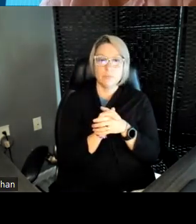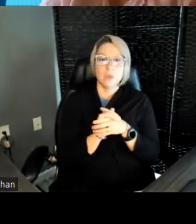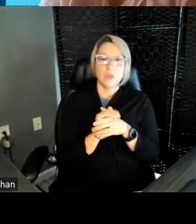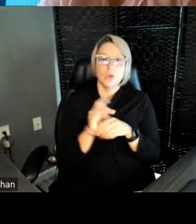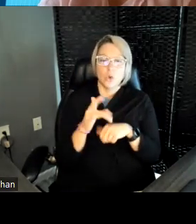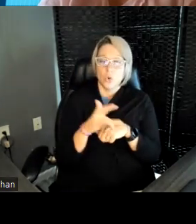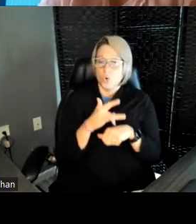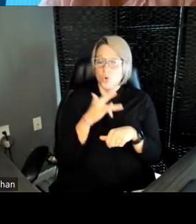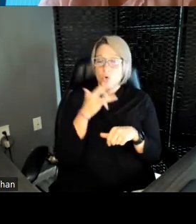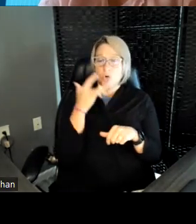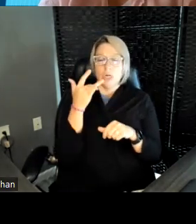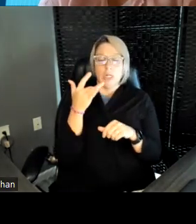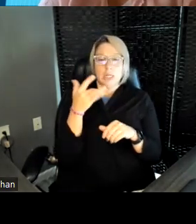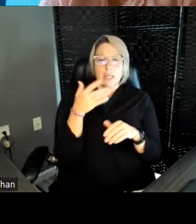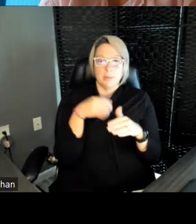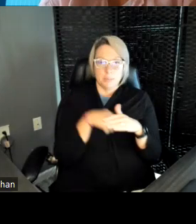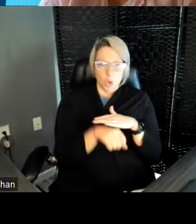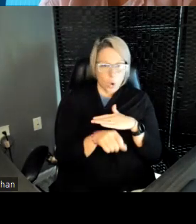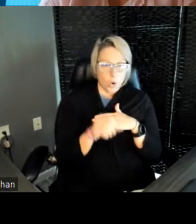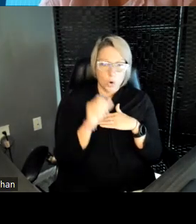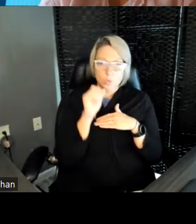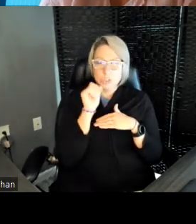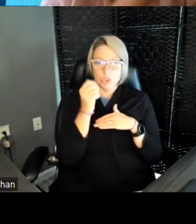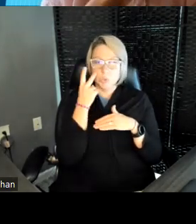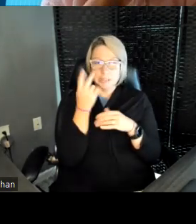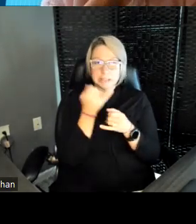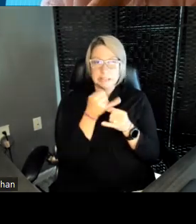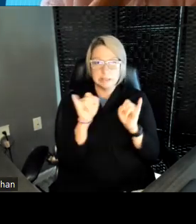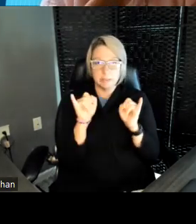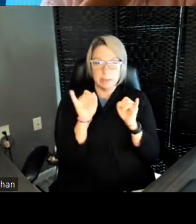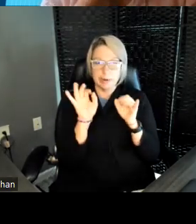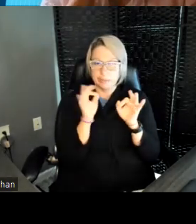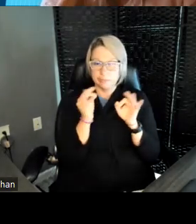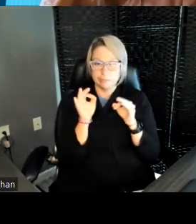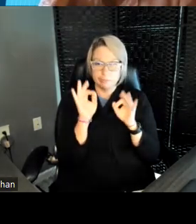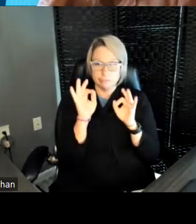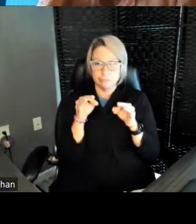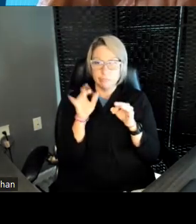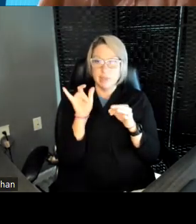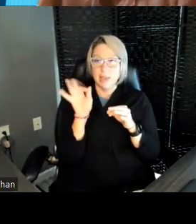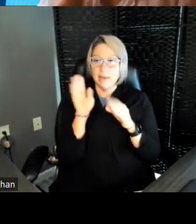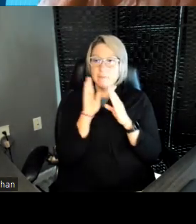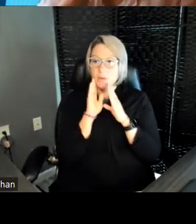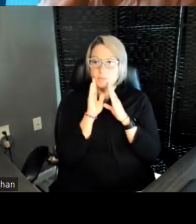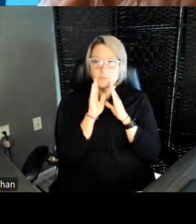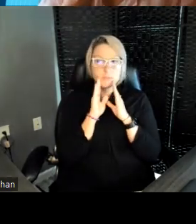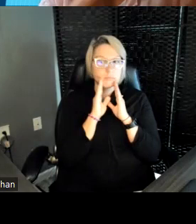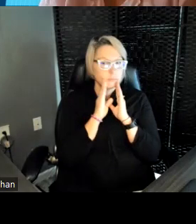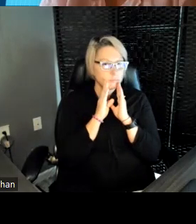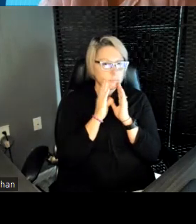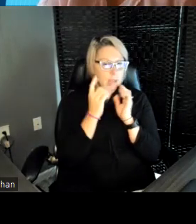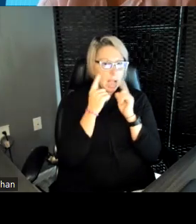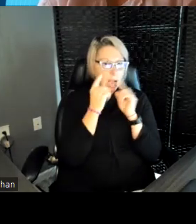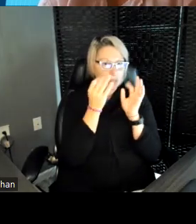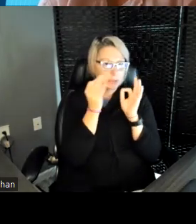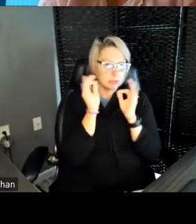months, we do not see independent eye movement from head movement. So actually, if you turn a newborn's head to the right, the eyes will go to the